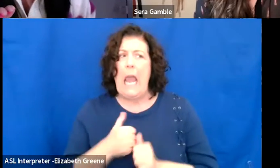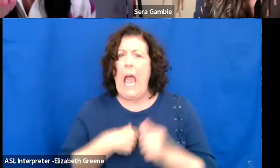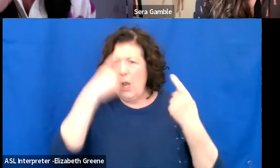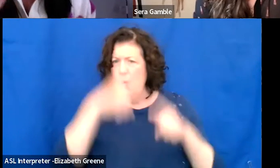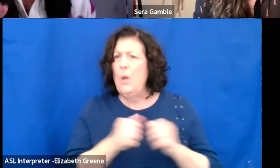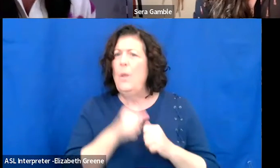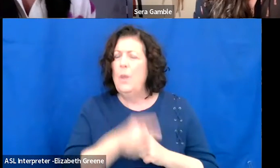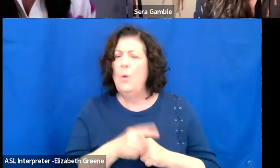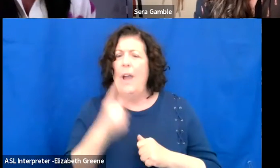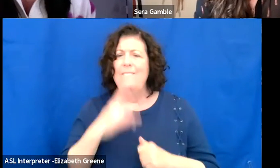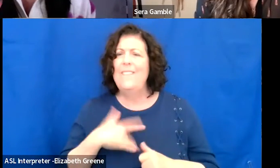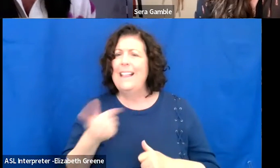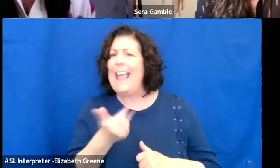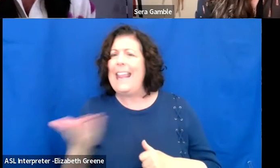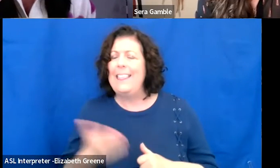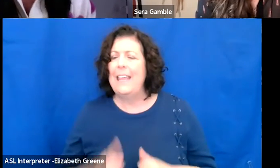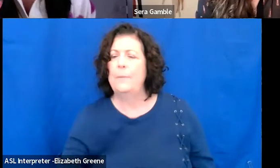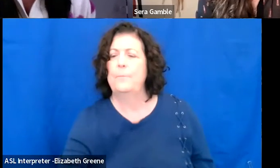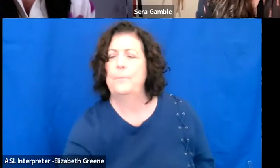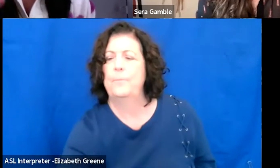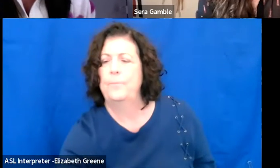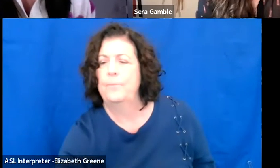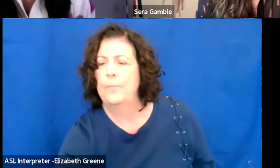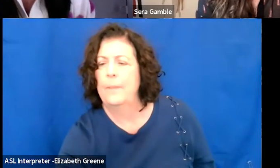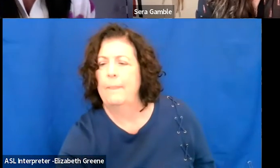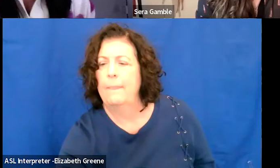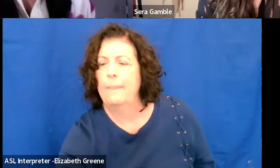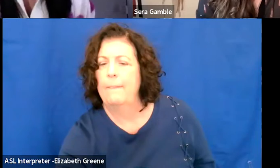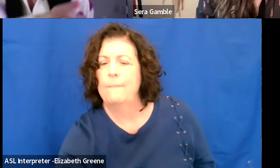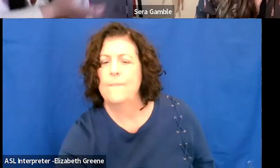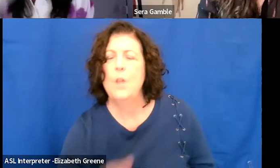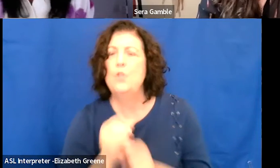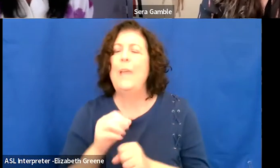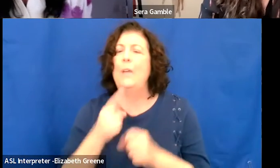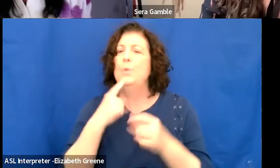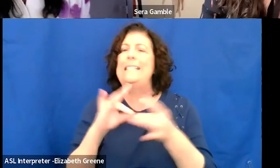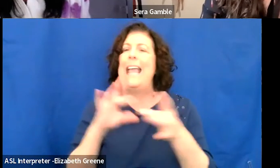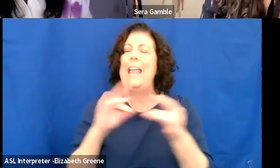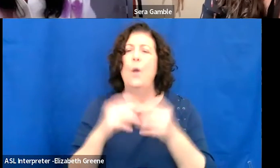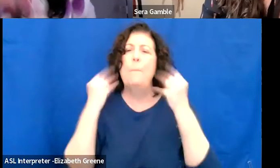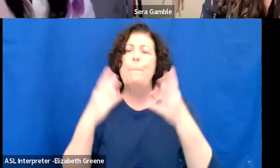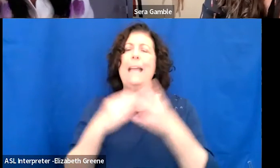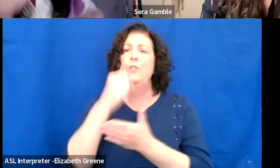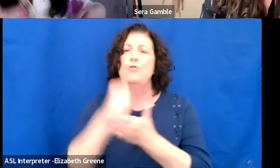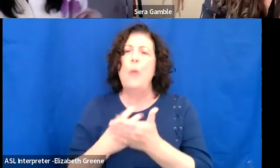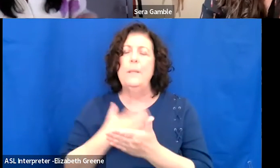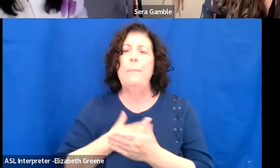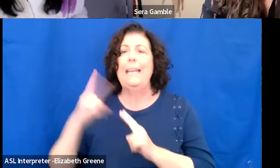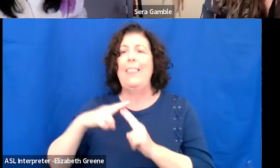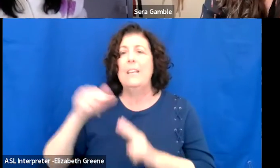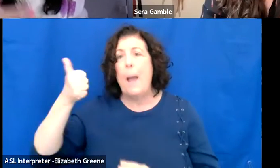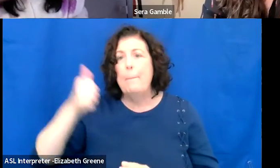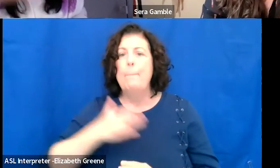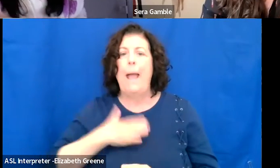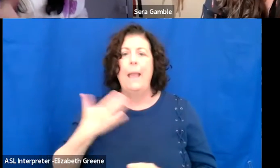like anything to get anything to say, you're there's hundreds of scripts, mine got to the top 10 of something, or